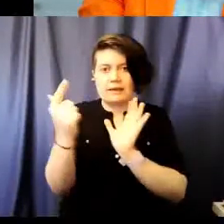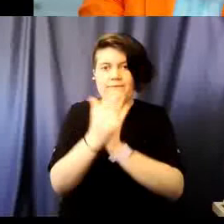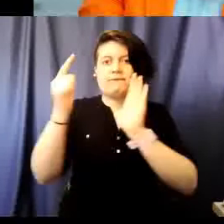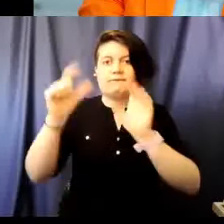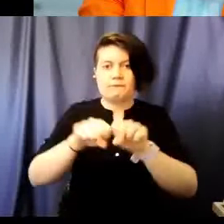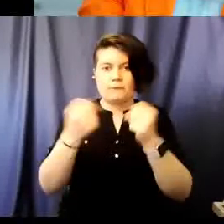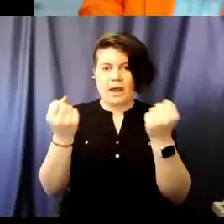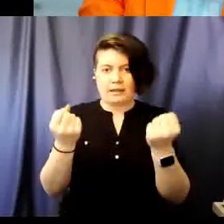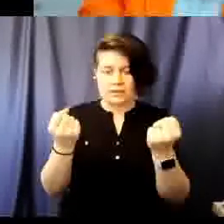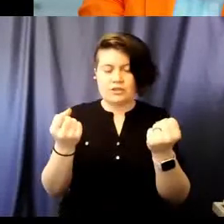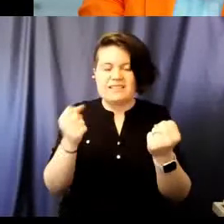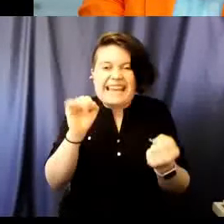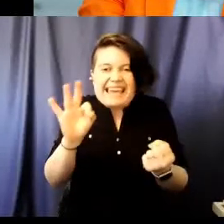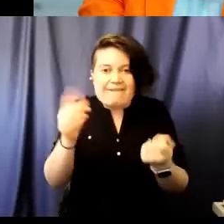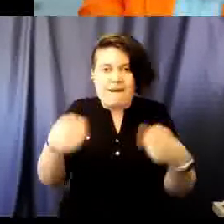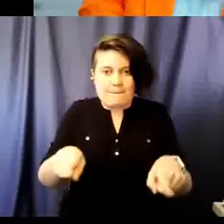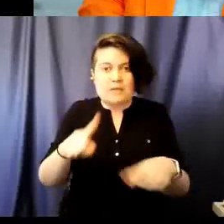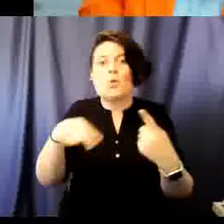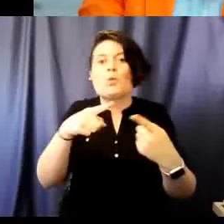they happen.